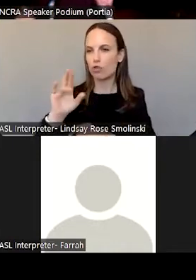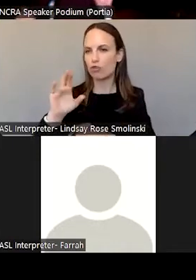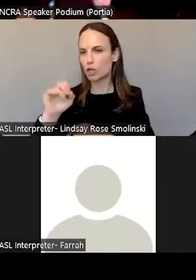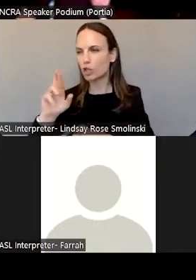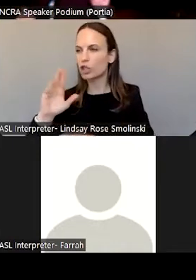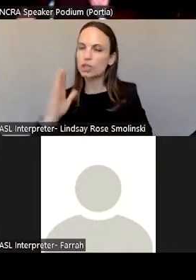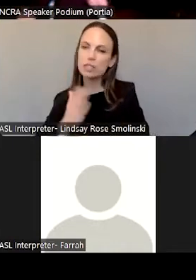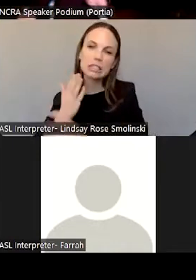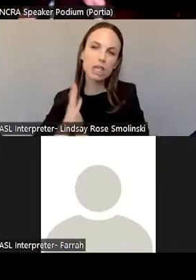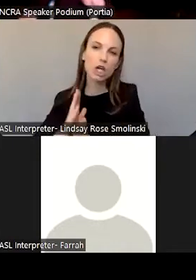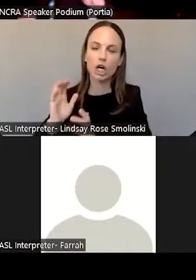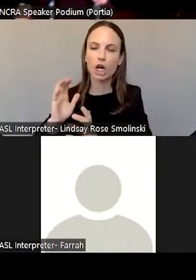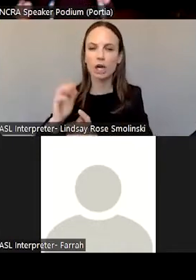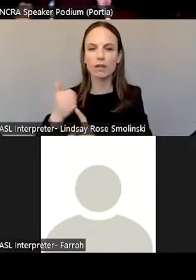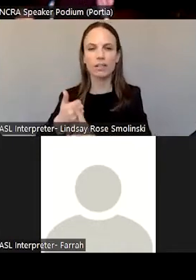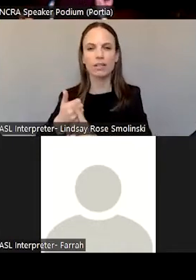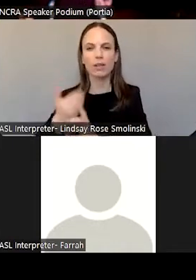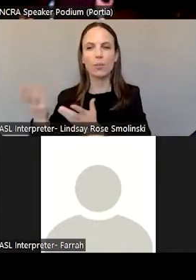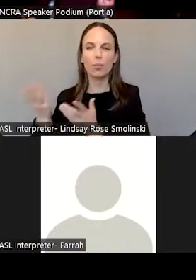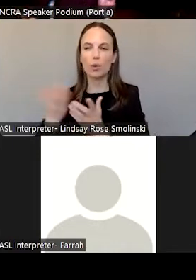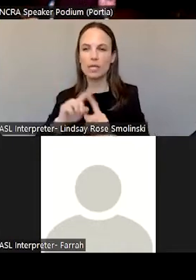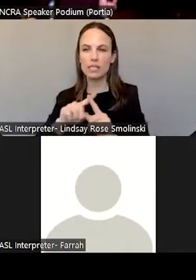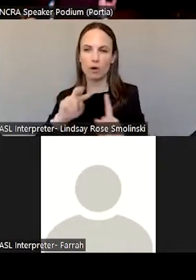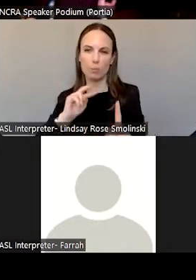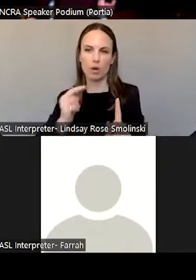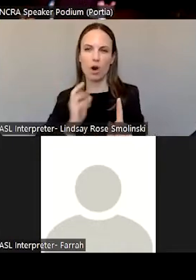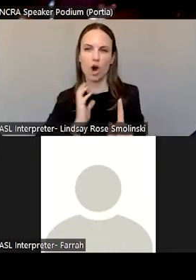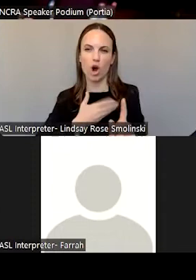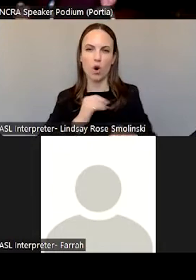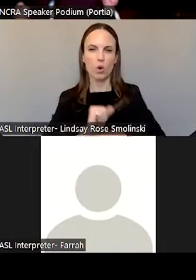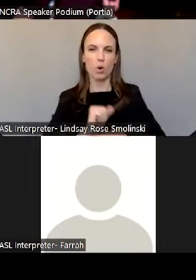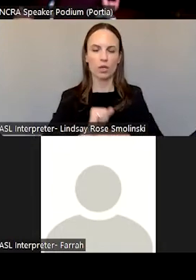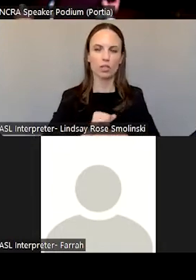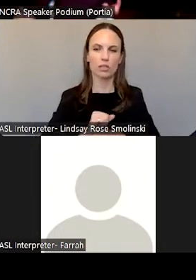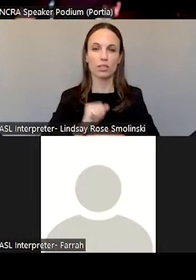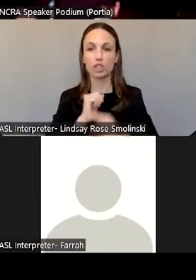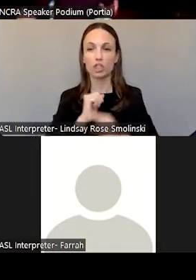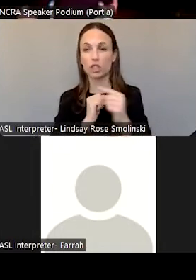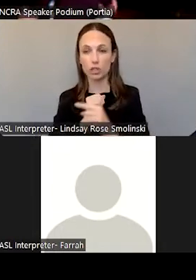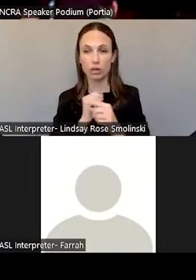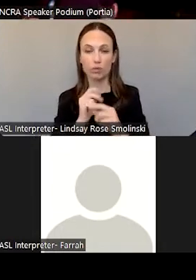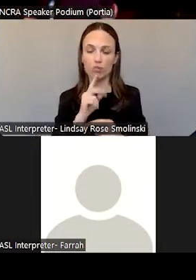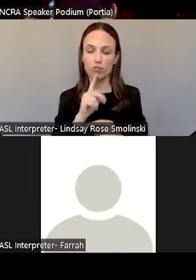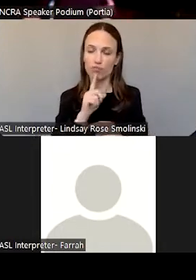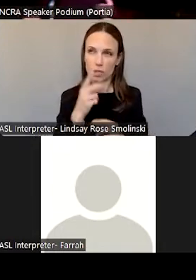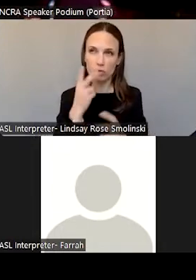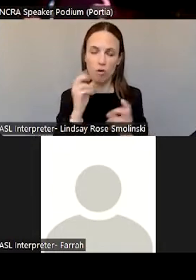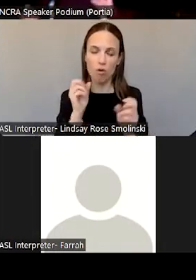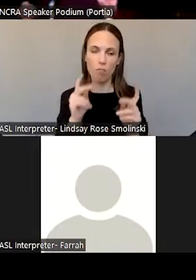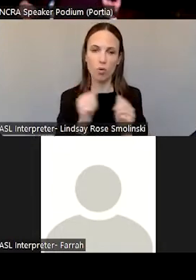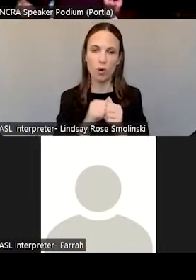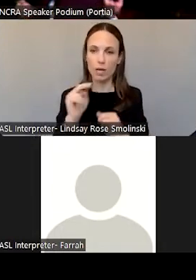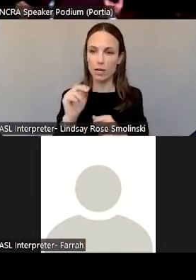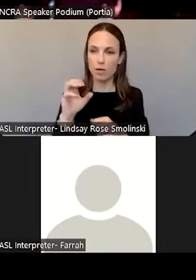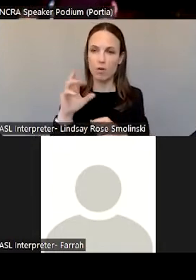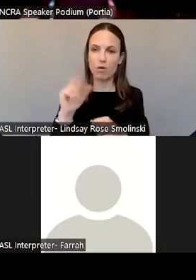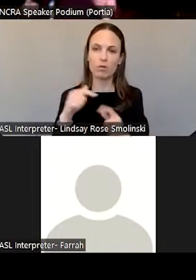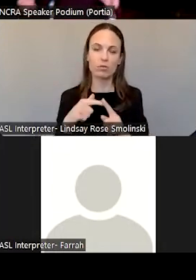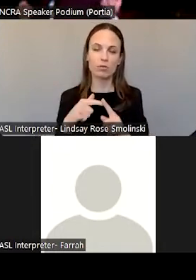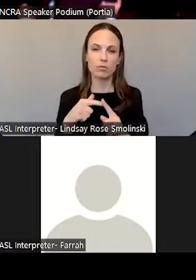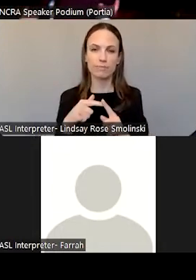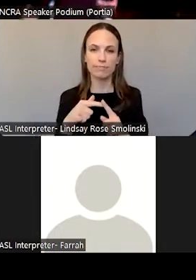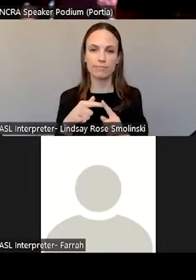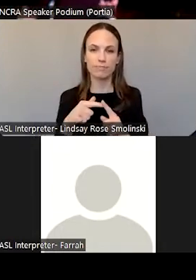singer, and so she brings a different perspective to our work. And she really saw an opportunity with NCRA